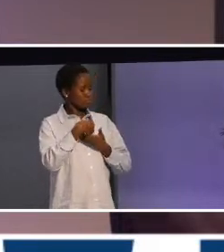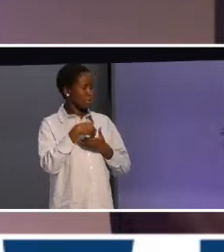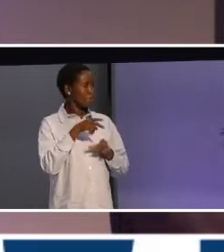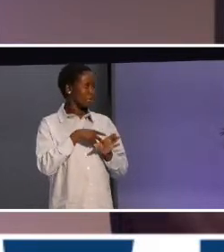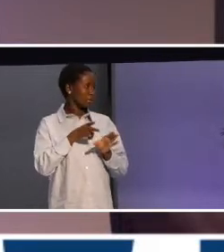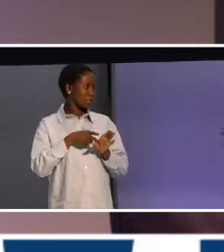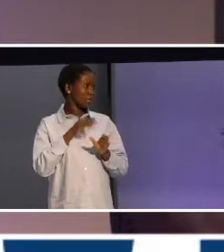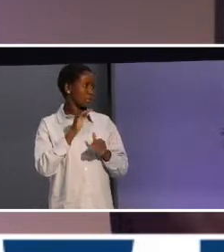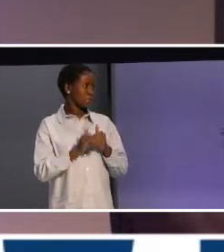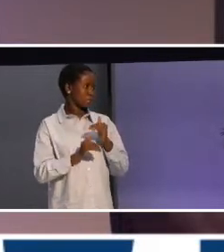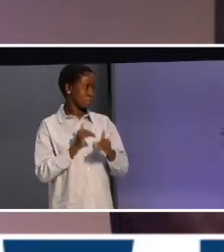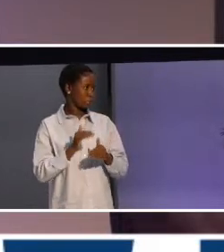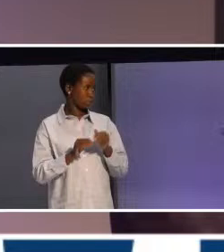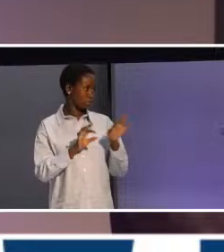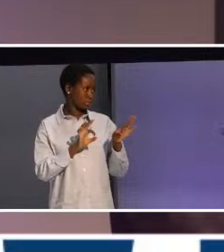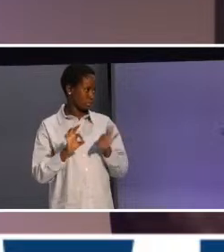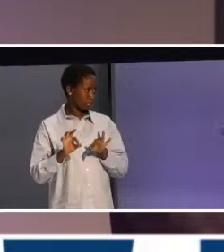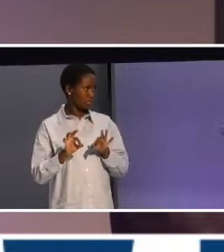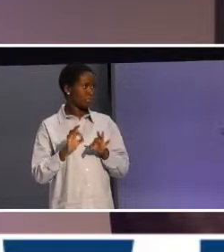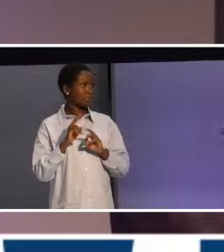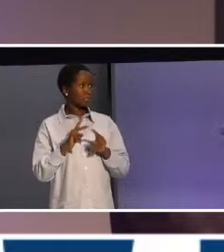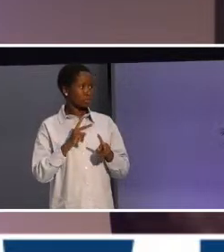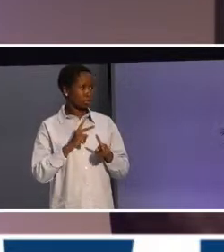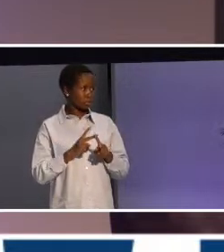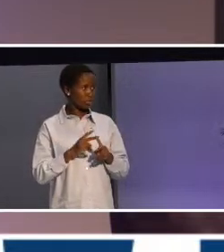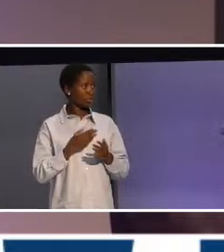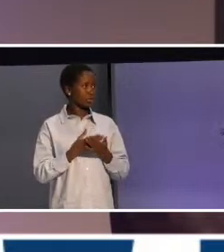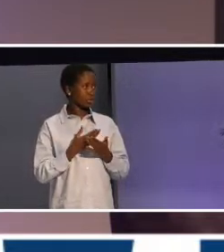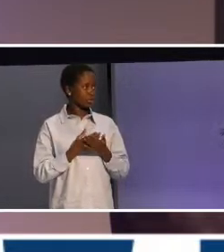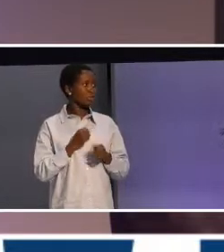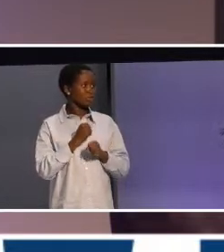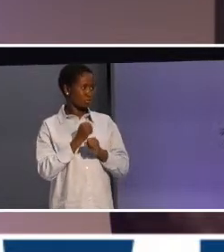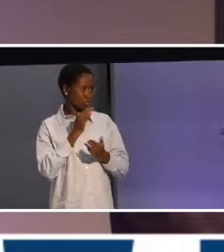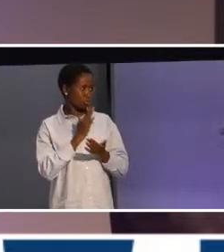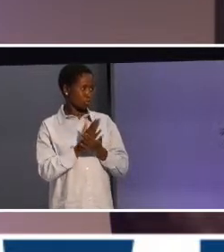sure the challenges which we face will automatically get answered to.